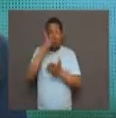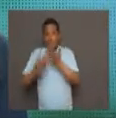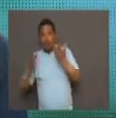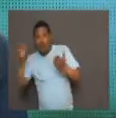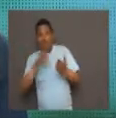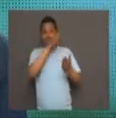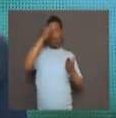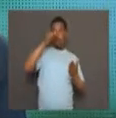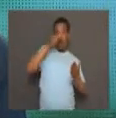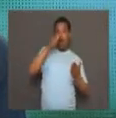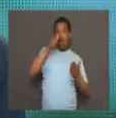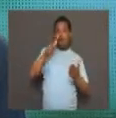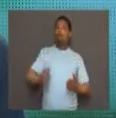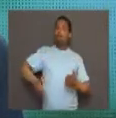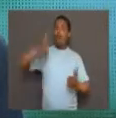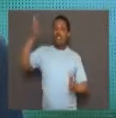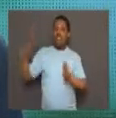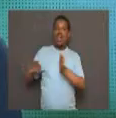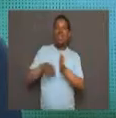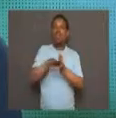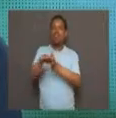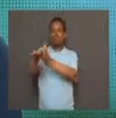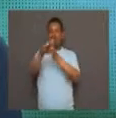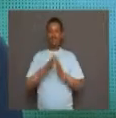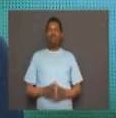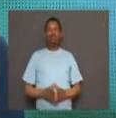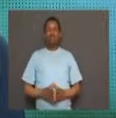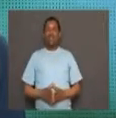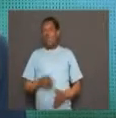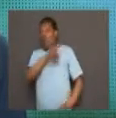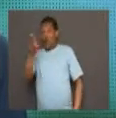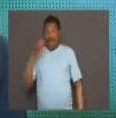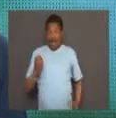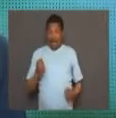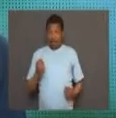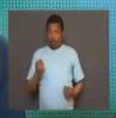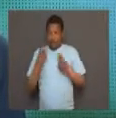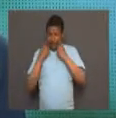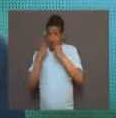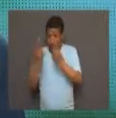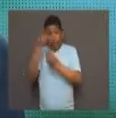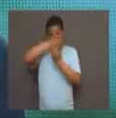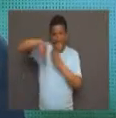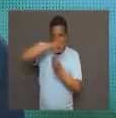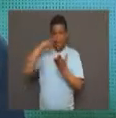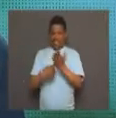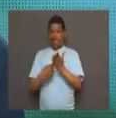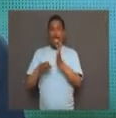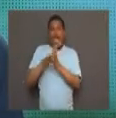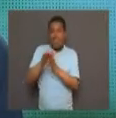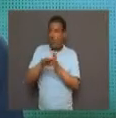of Ethiopia's major rivers. We can see the area these rivers